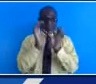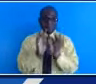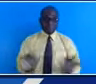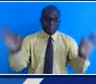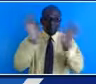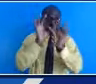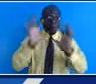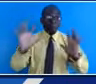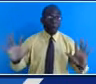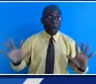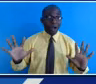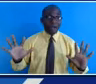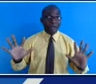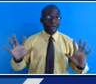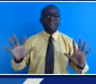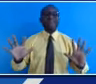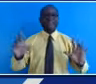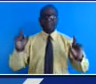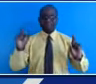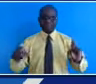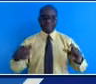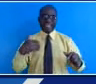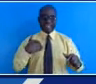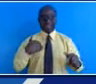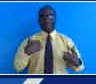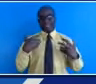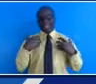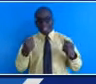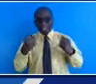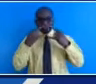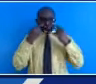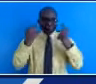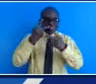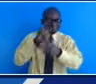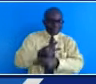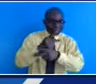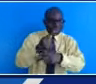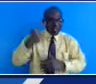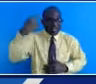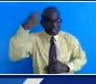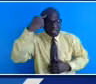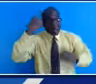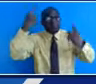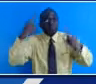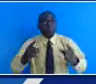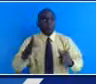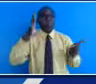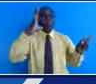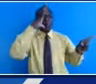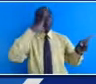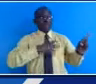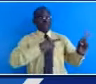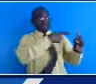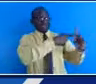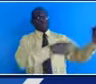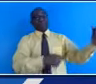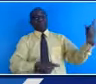had to do. And so I connected her with Bridget, because when you go through the documents, you know, they're detailed, and they don't